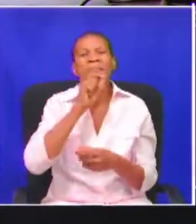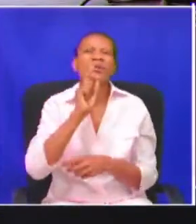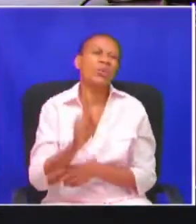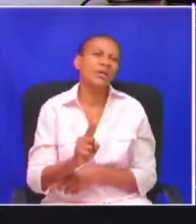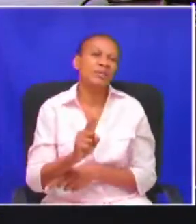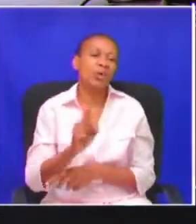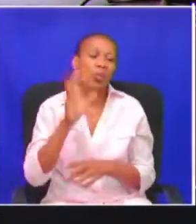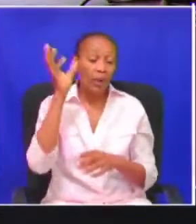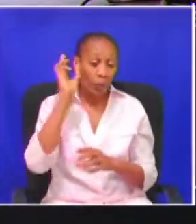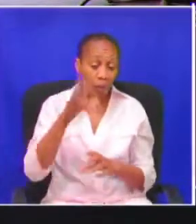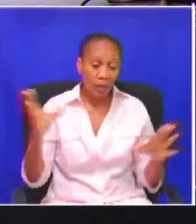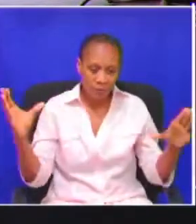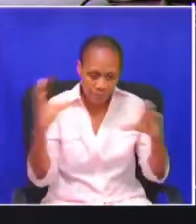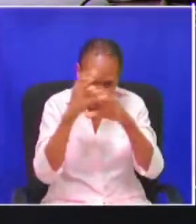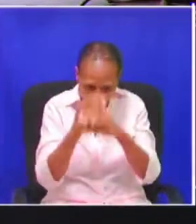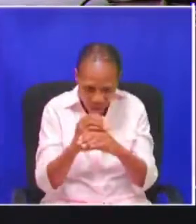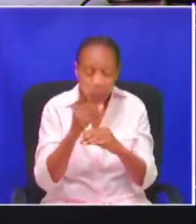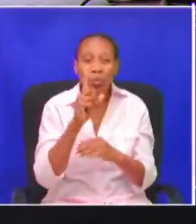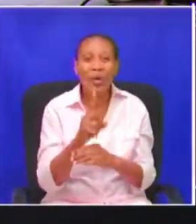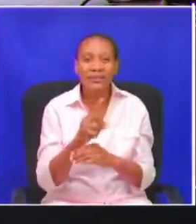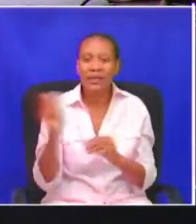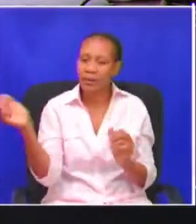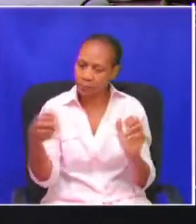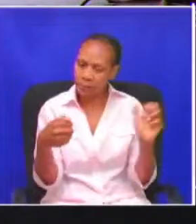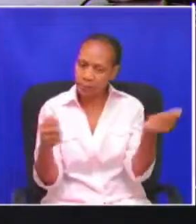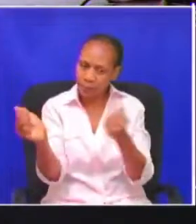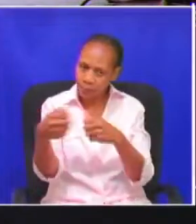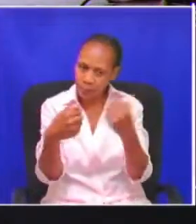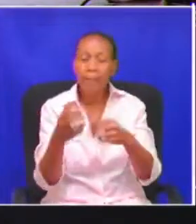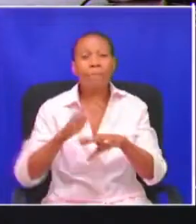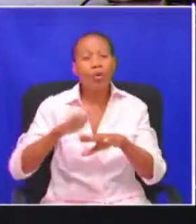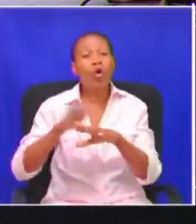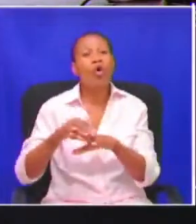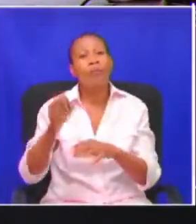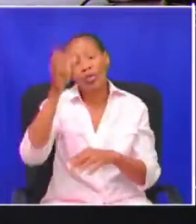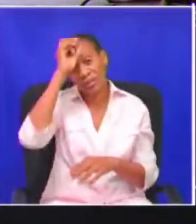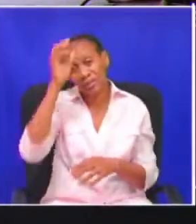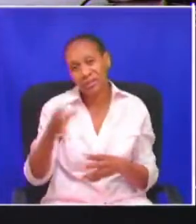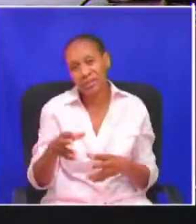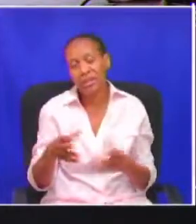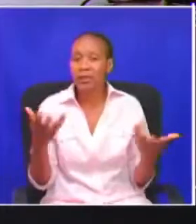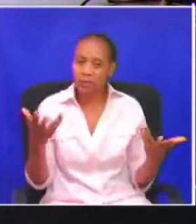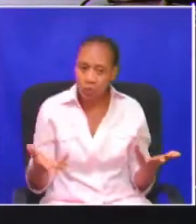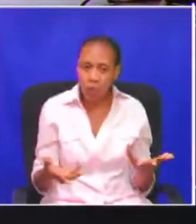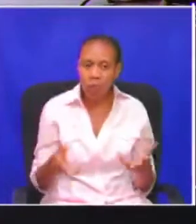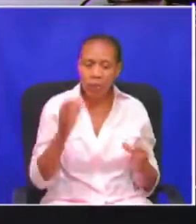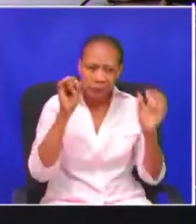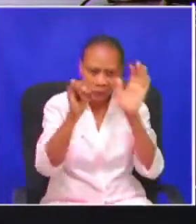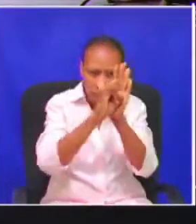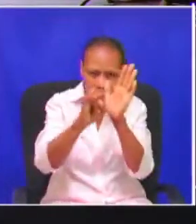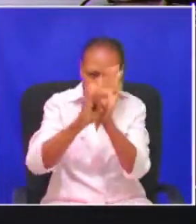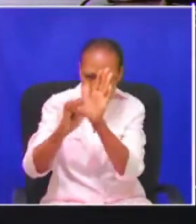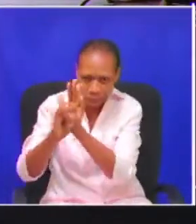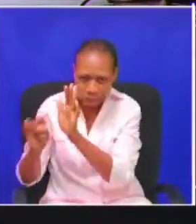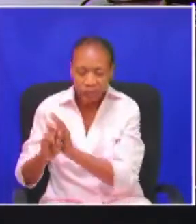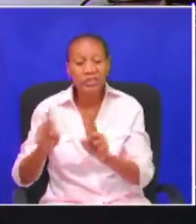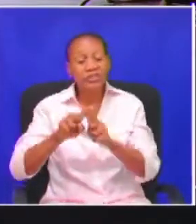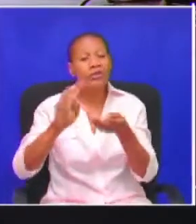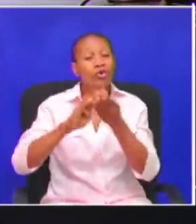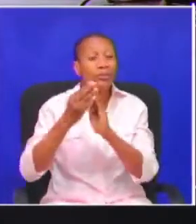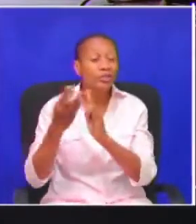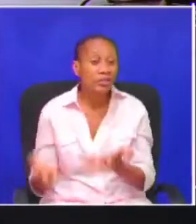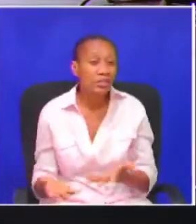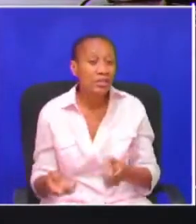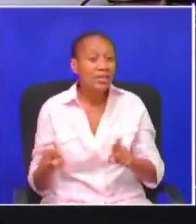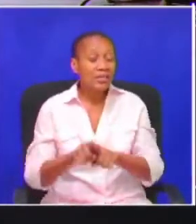operational deployment. This involves targeted, intelligence-led operations such as